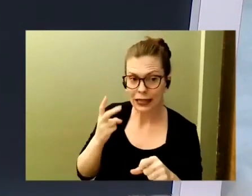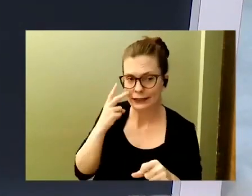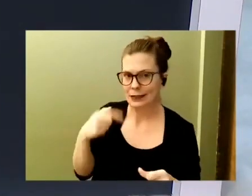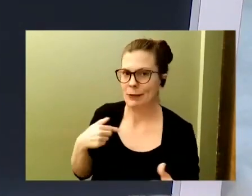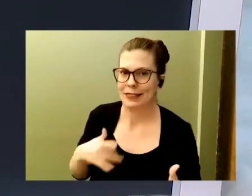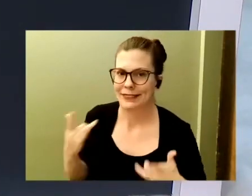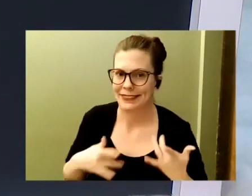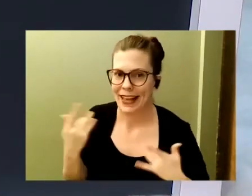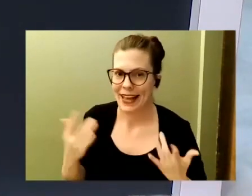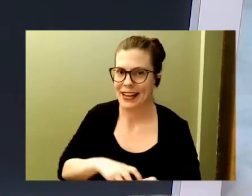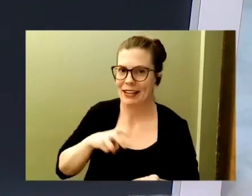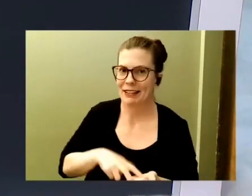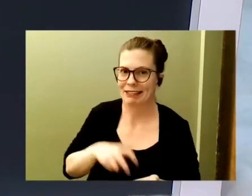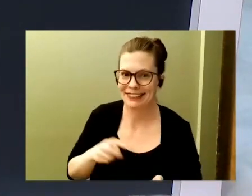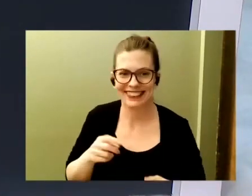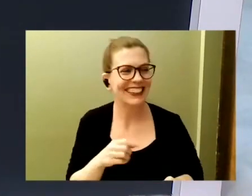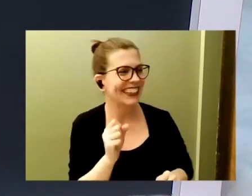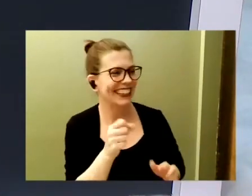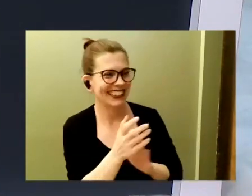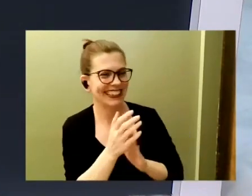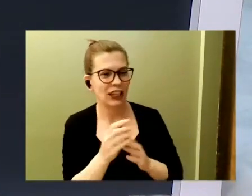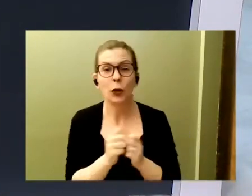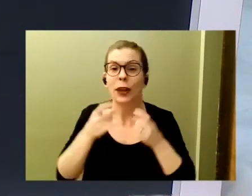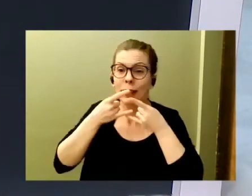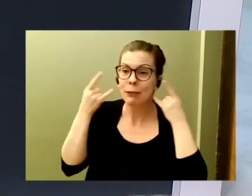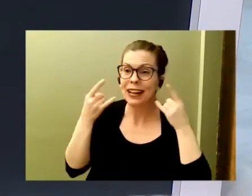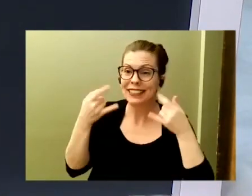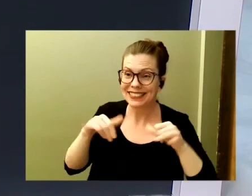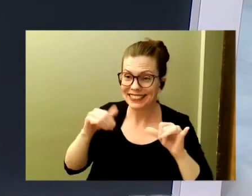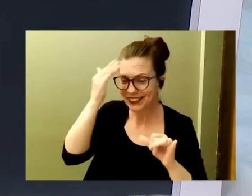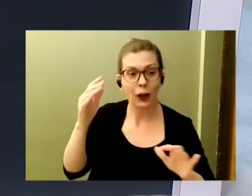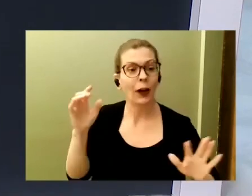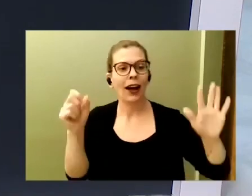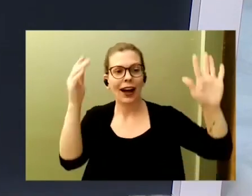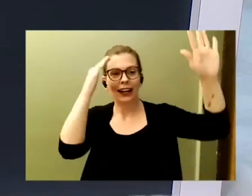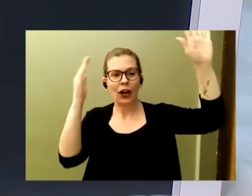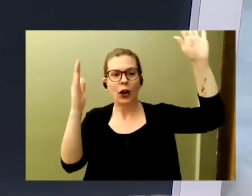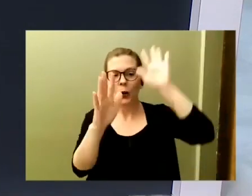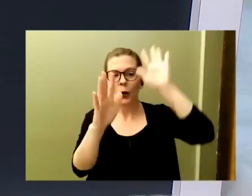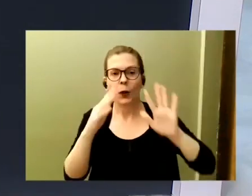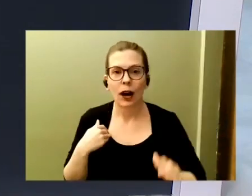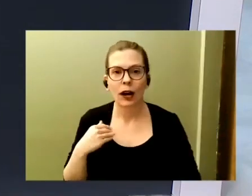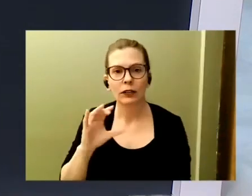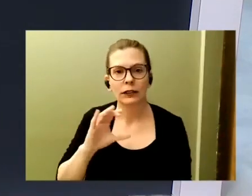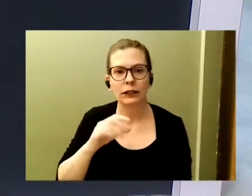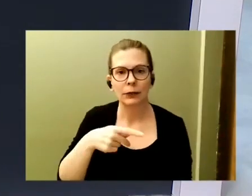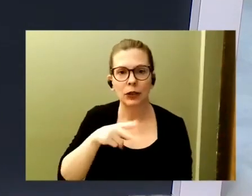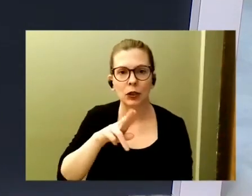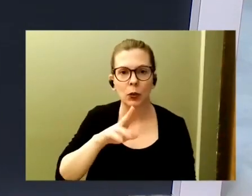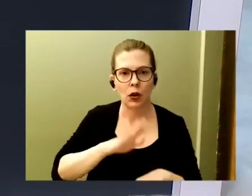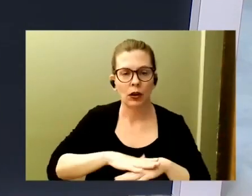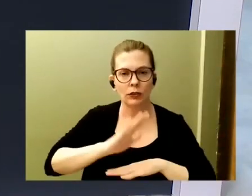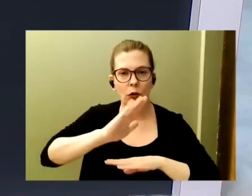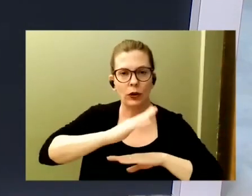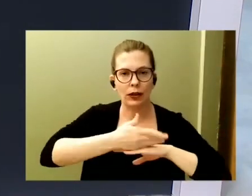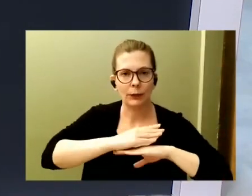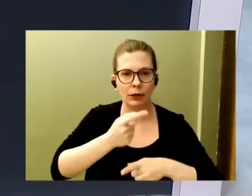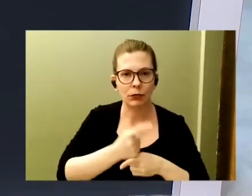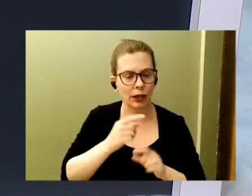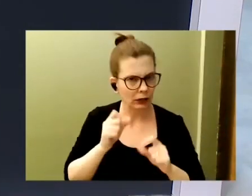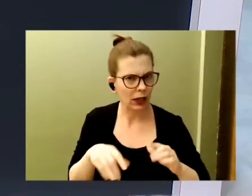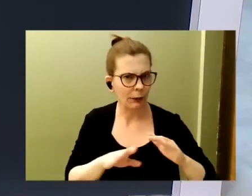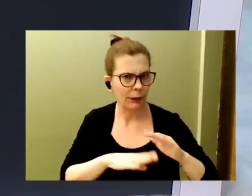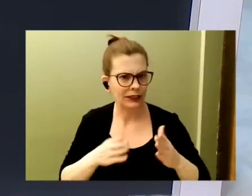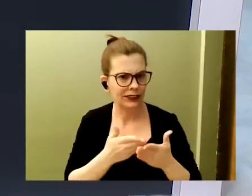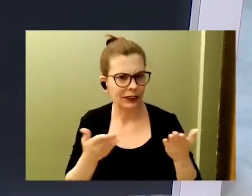I know. With the mask, we can see it. Yeah, I know. So you have a CPU on here, right? You could do basic stuff here. But